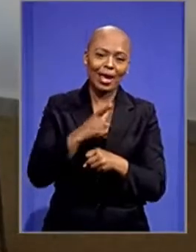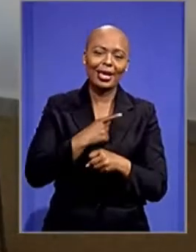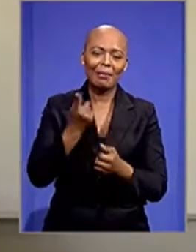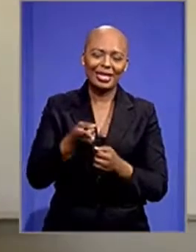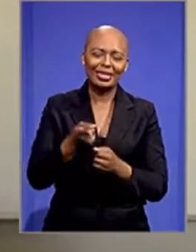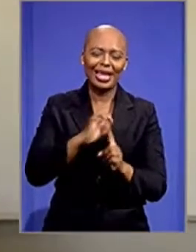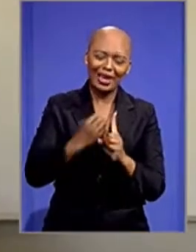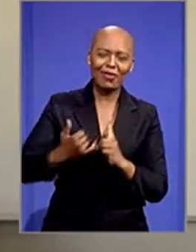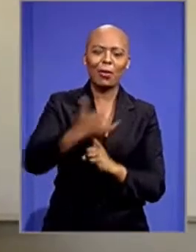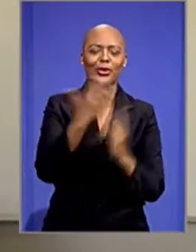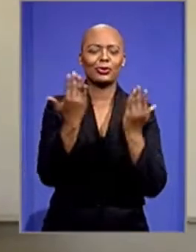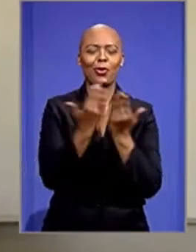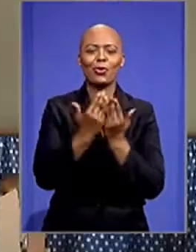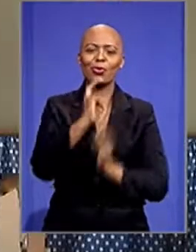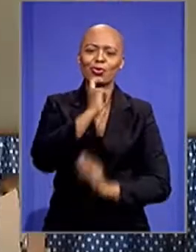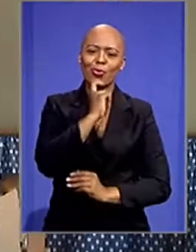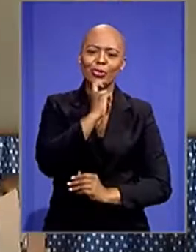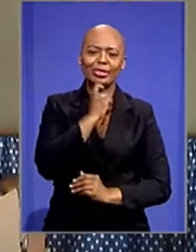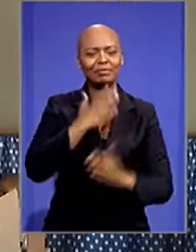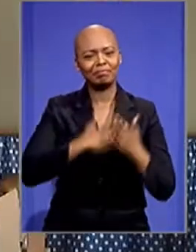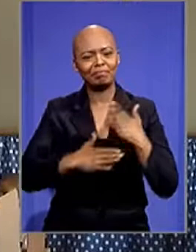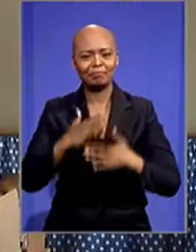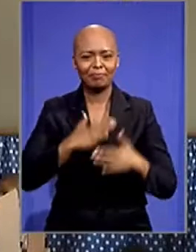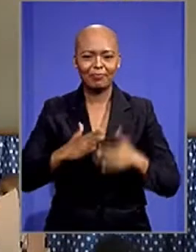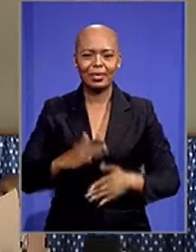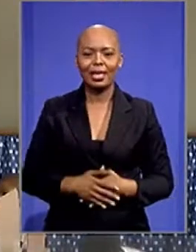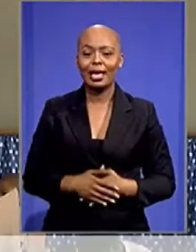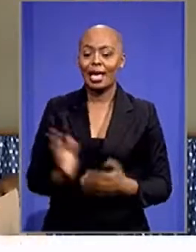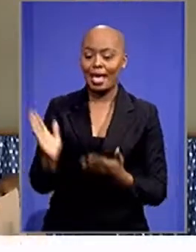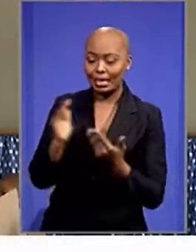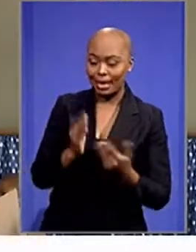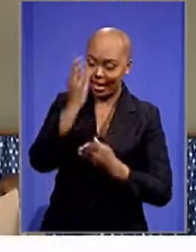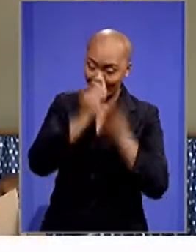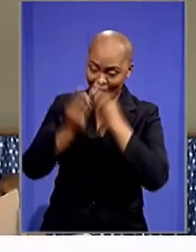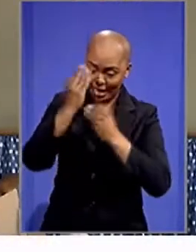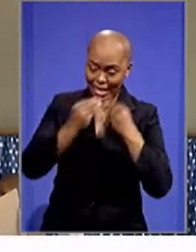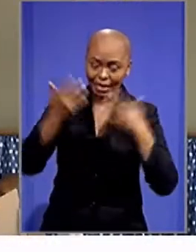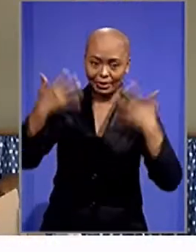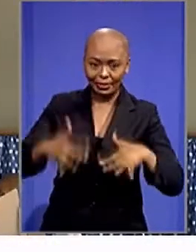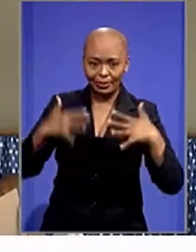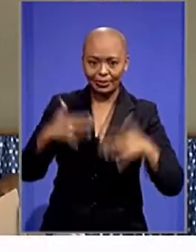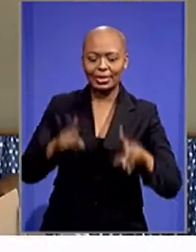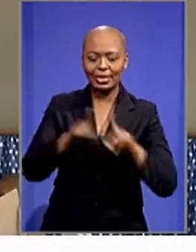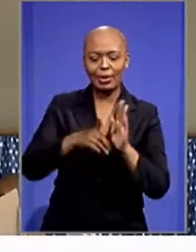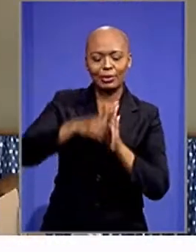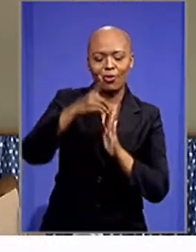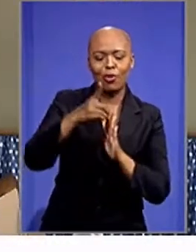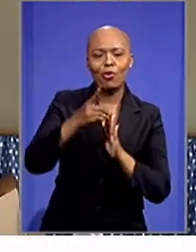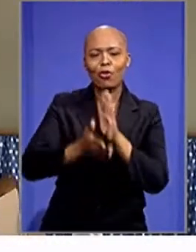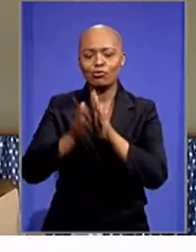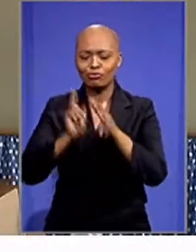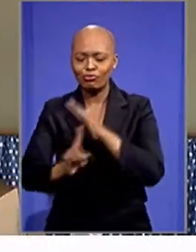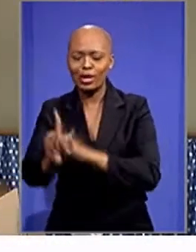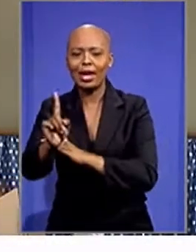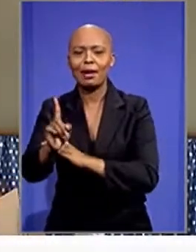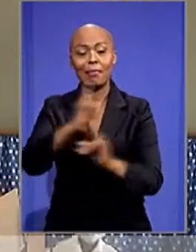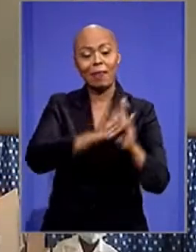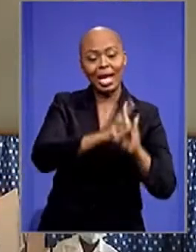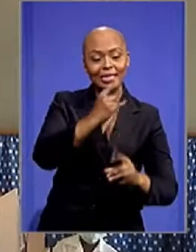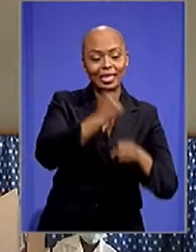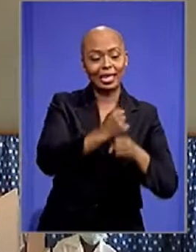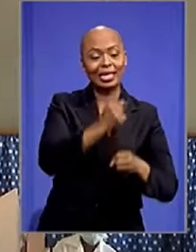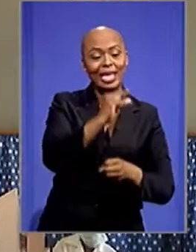ya sekolo. You can just expect to learn a lot and to learn how to develop to go to grade 2. And as you know,